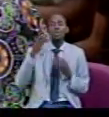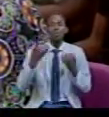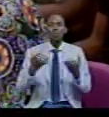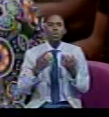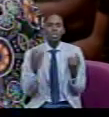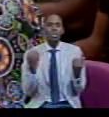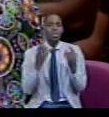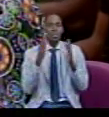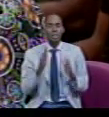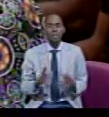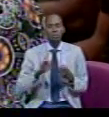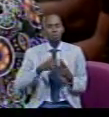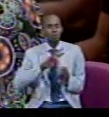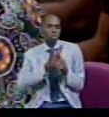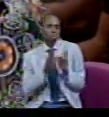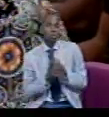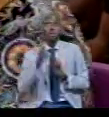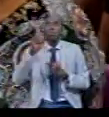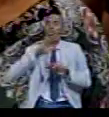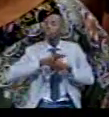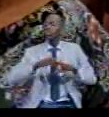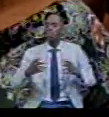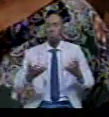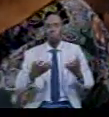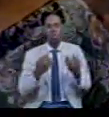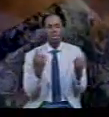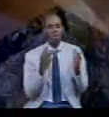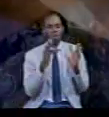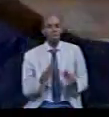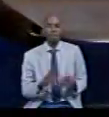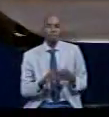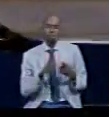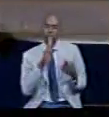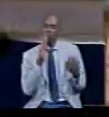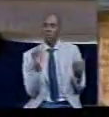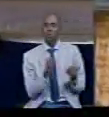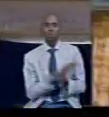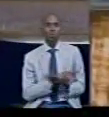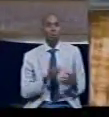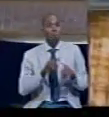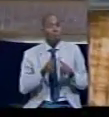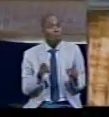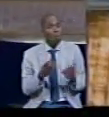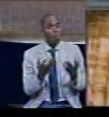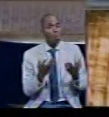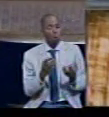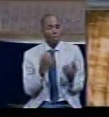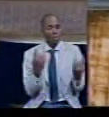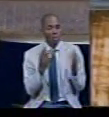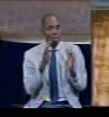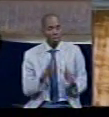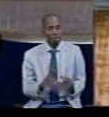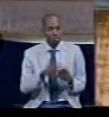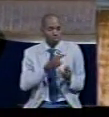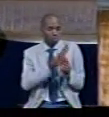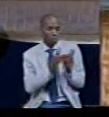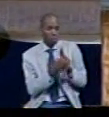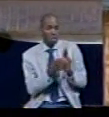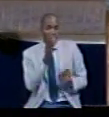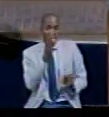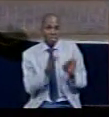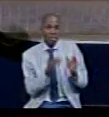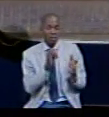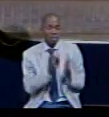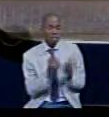He doesn't want sinners to perish. He wants the sinners to repent. And if that sinner will turn from